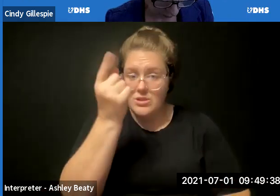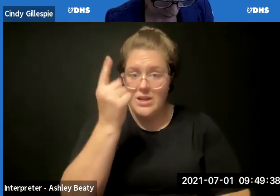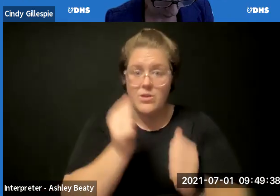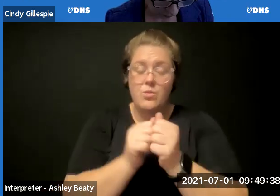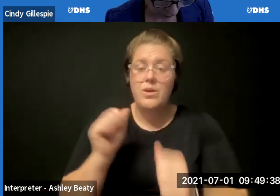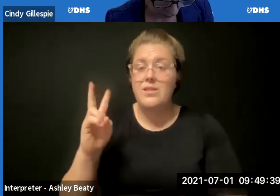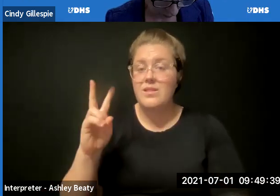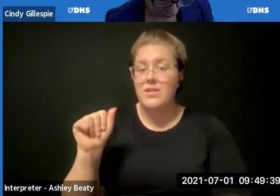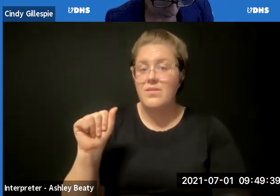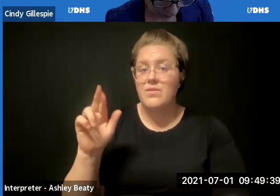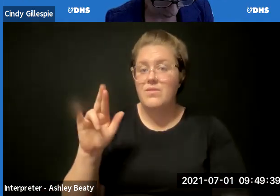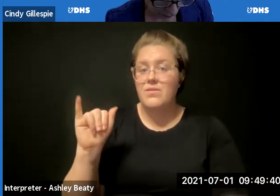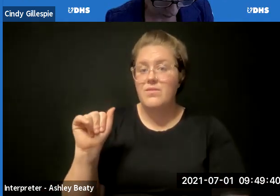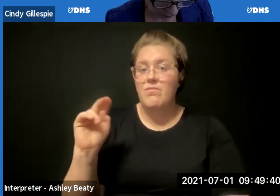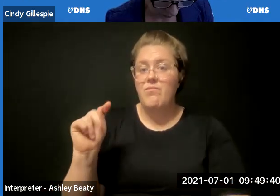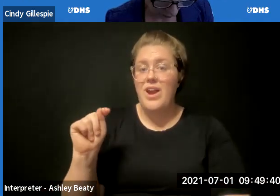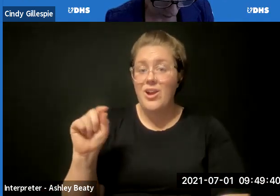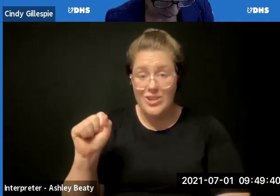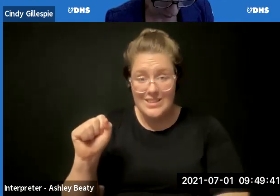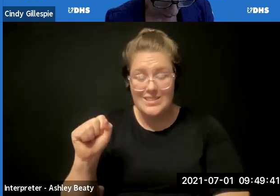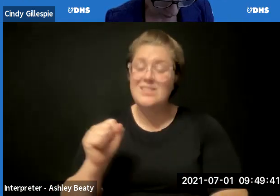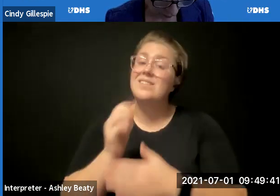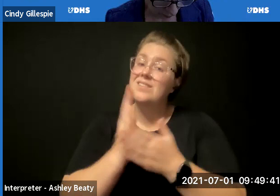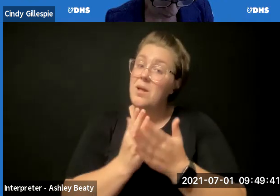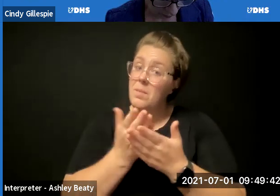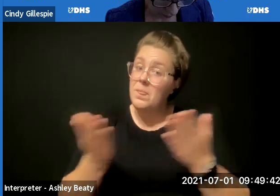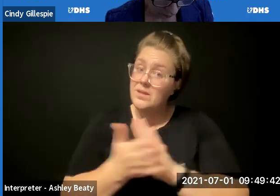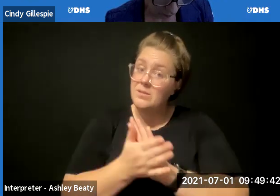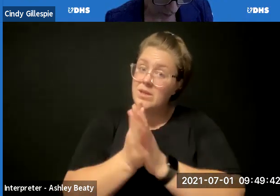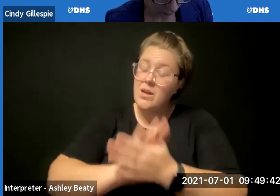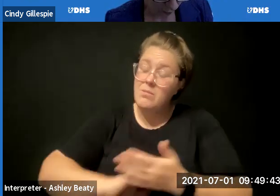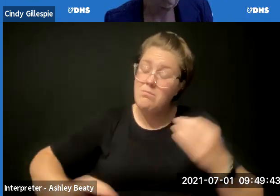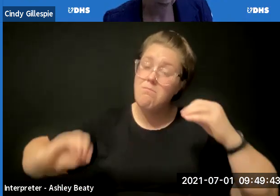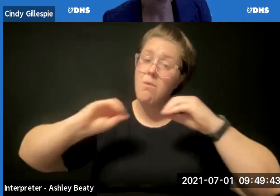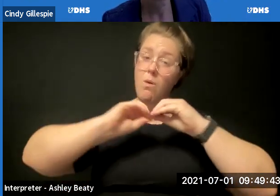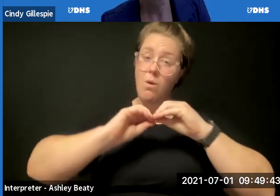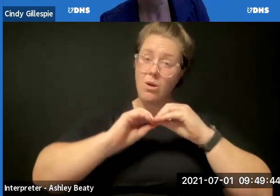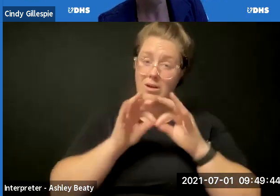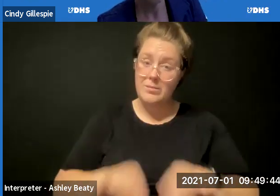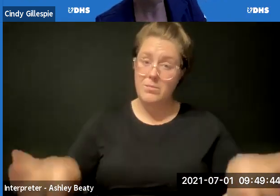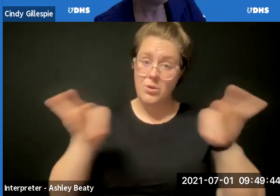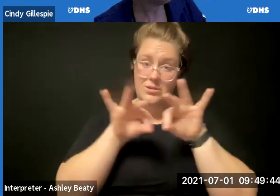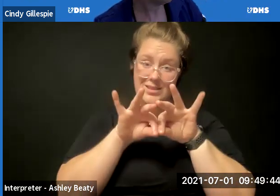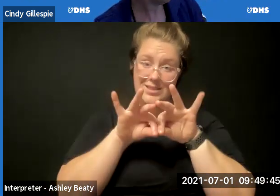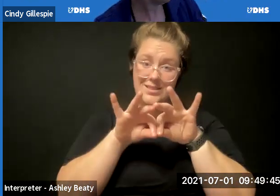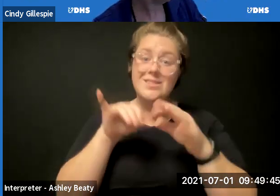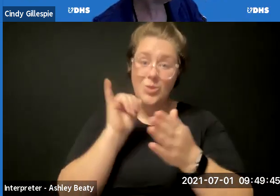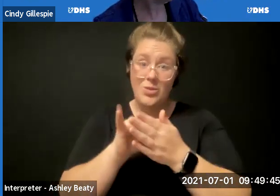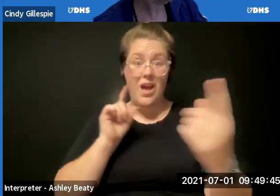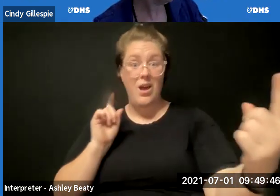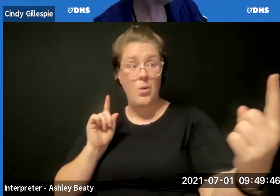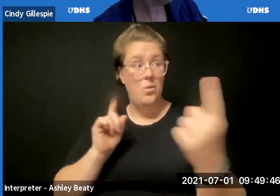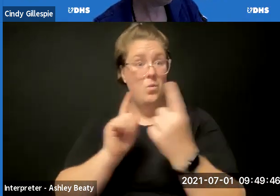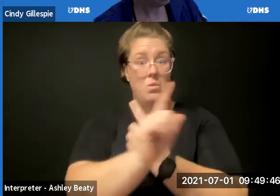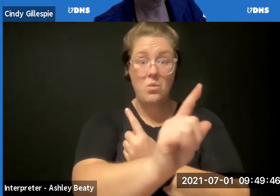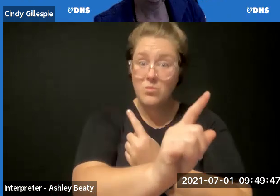variants, some of those factors become even more important. In this particular instance, we wouldn't